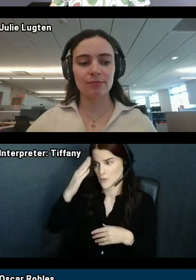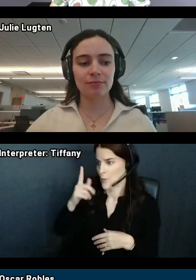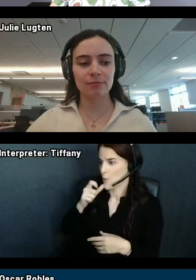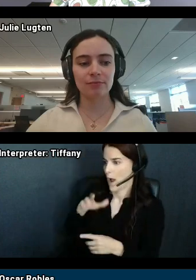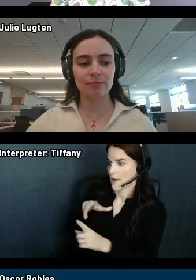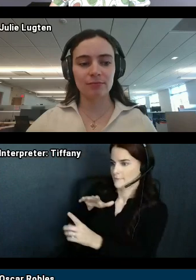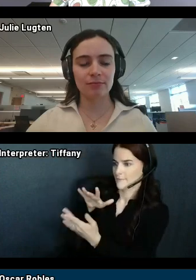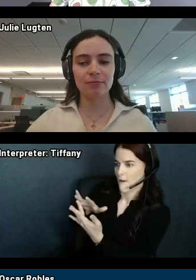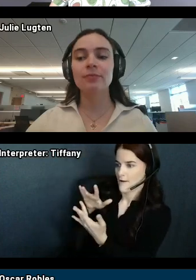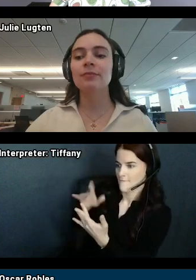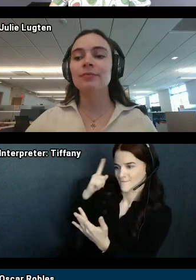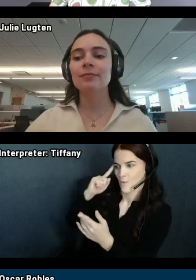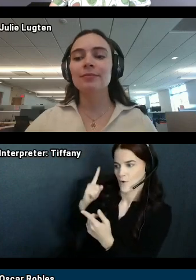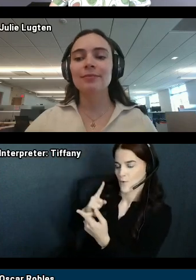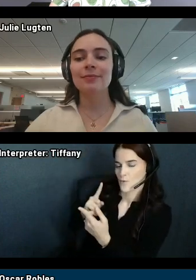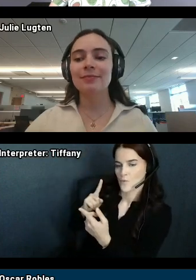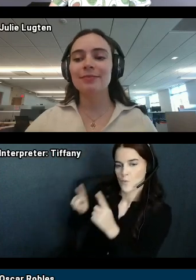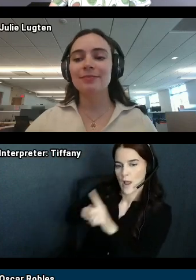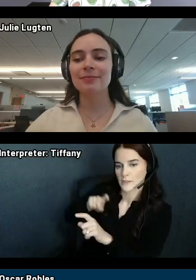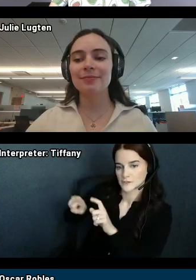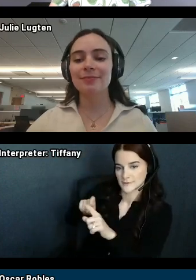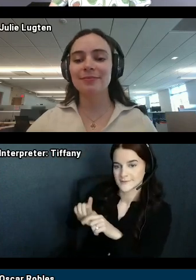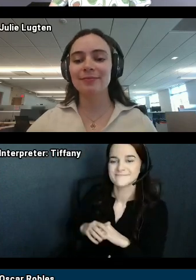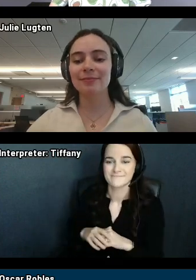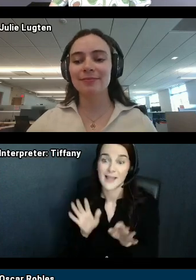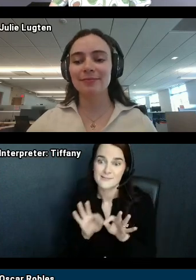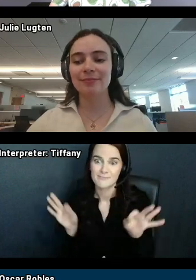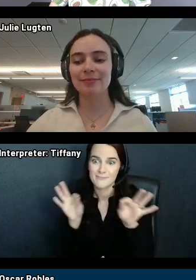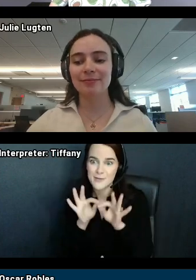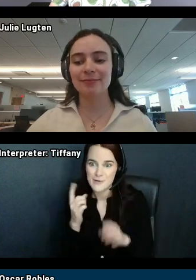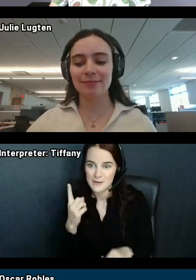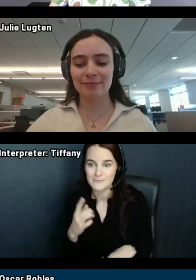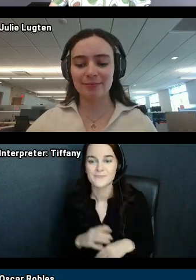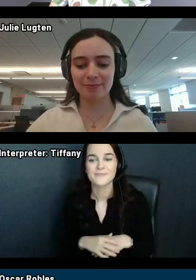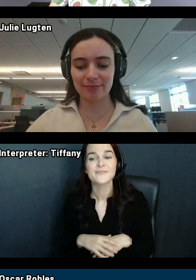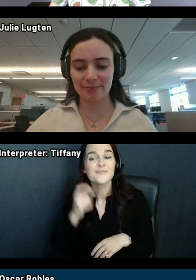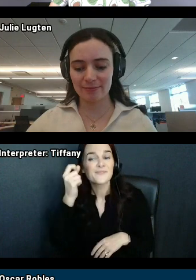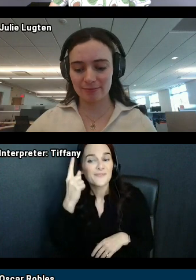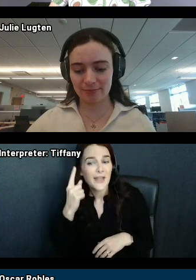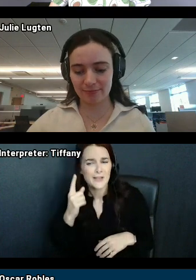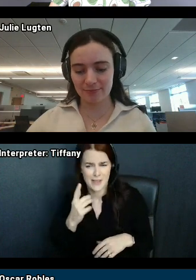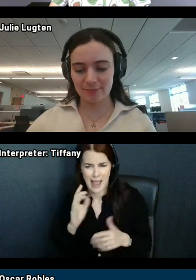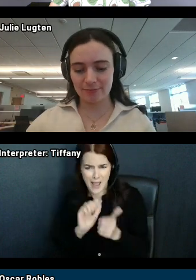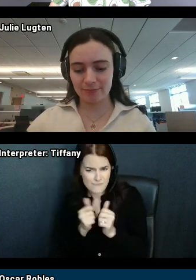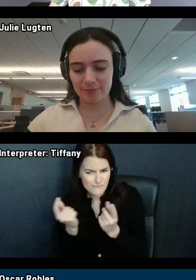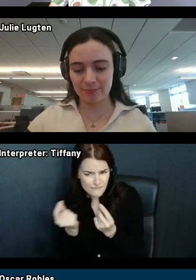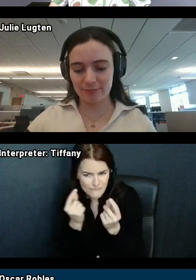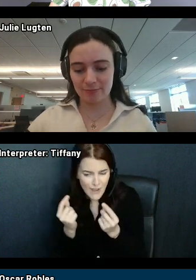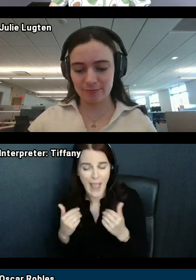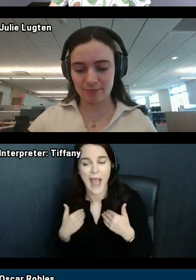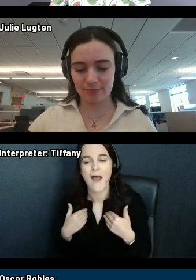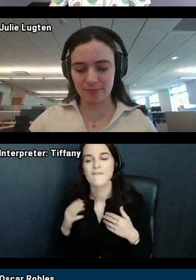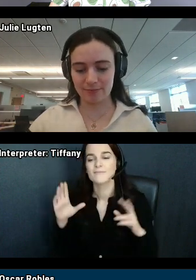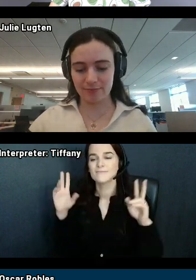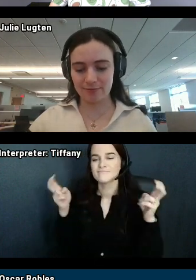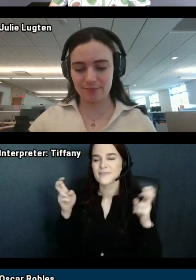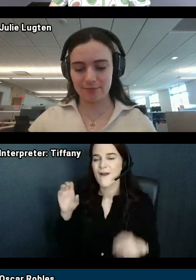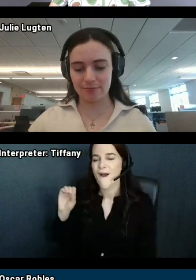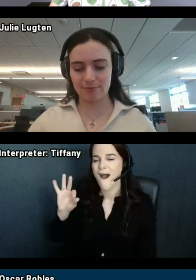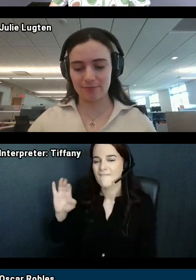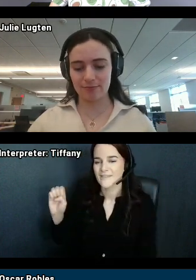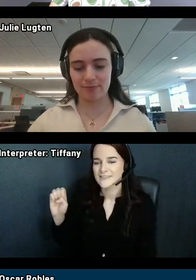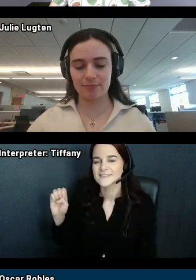one. And one way you can do this is by having office hours, and this can also encourage users to bring their questions